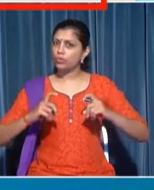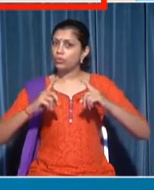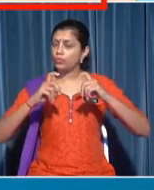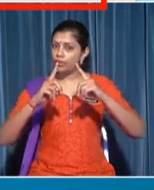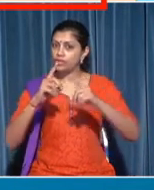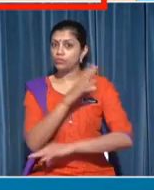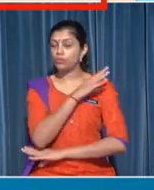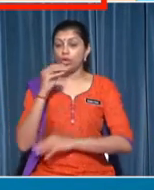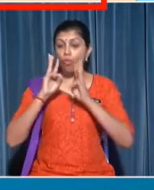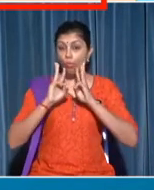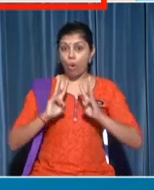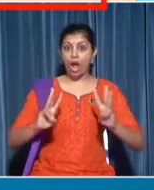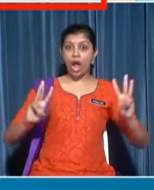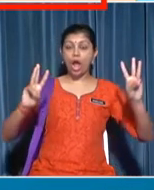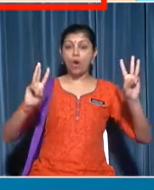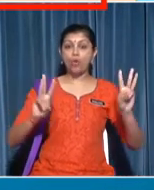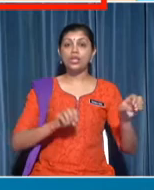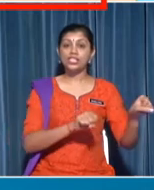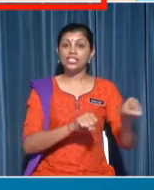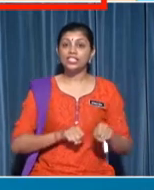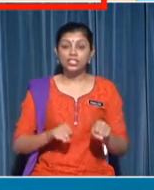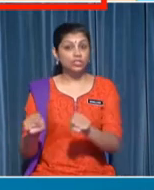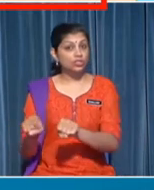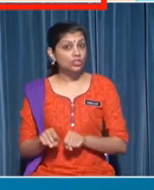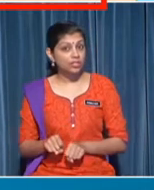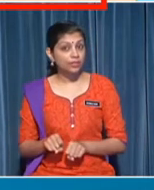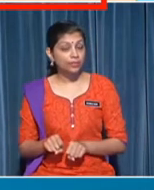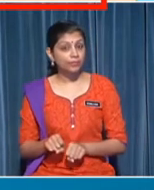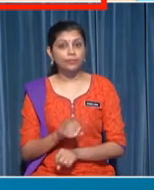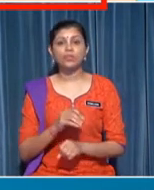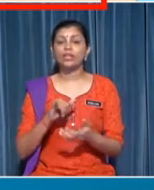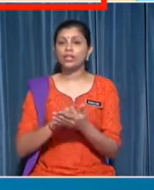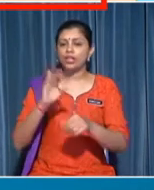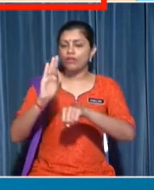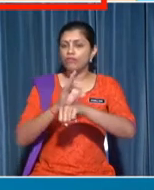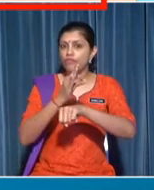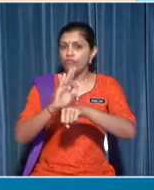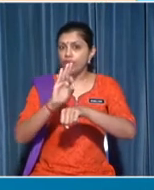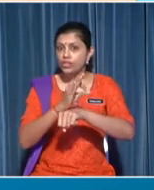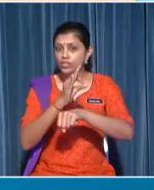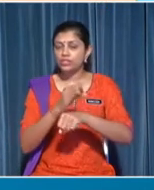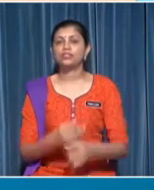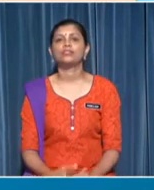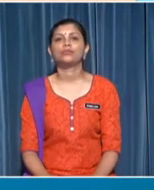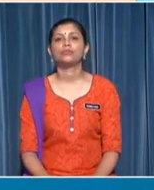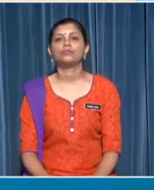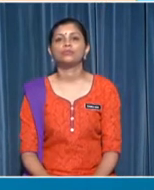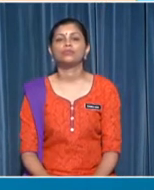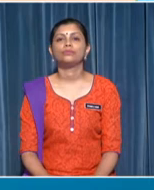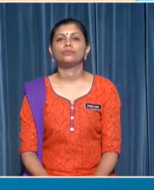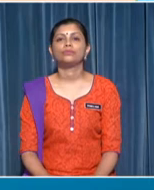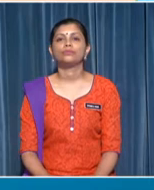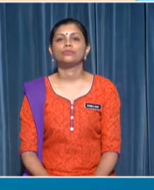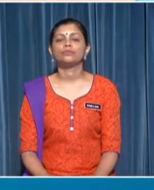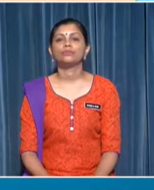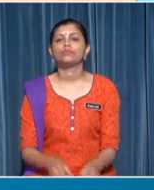system that functions wonderfully without we ourselves even noticing. It's like an